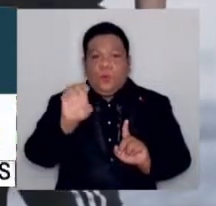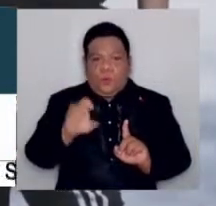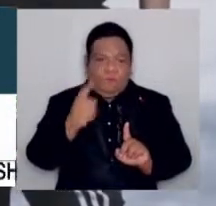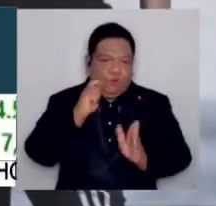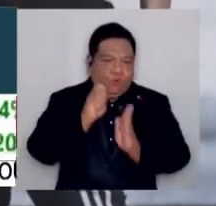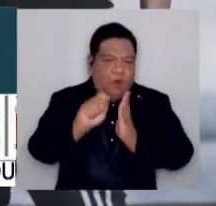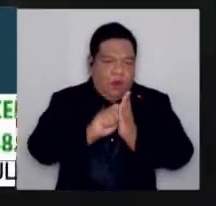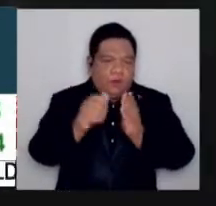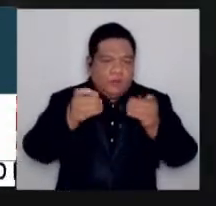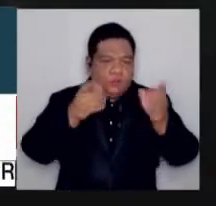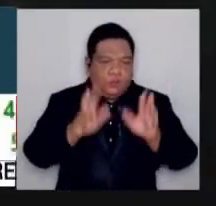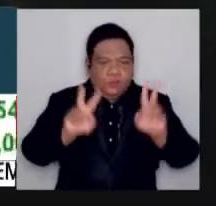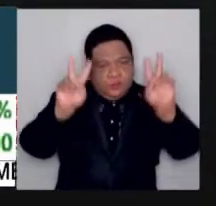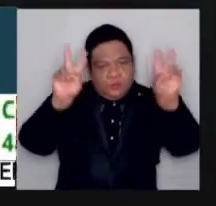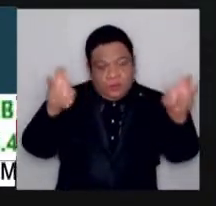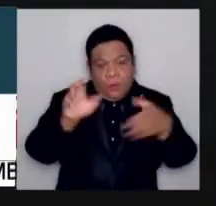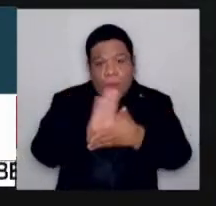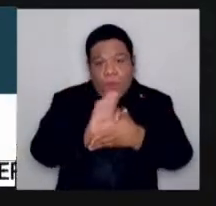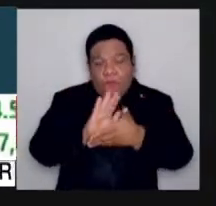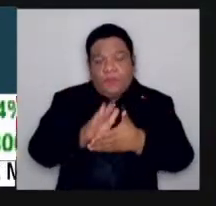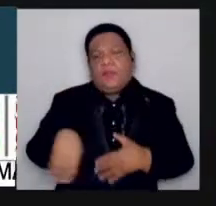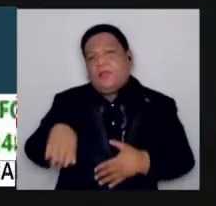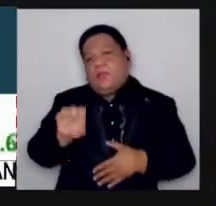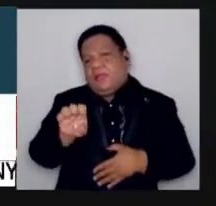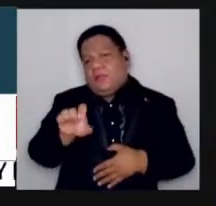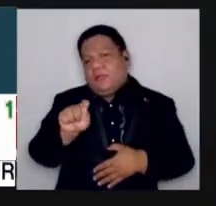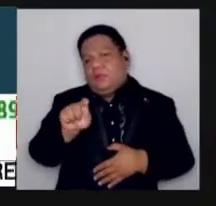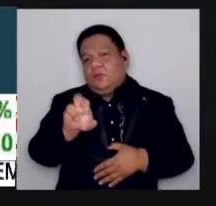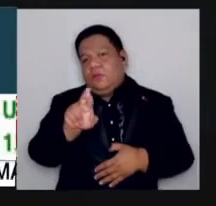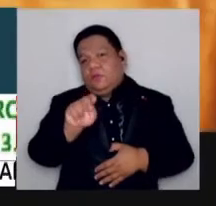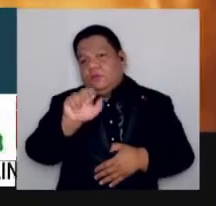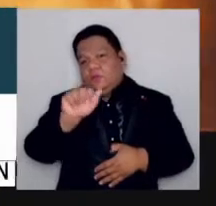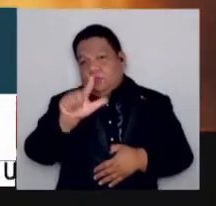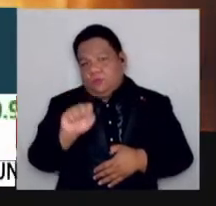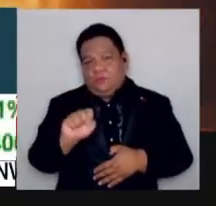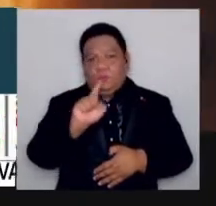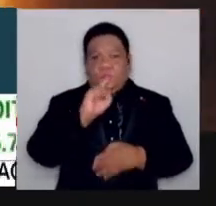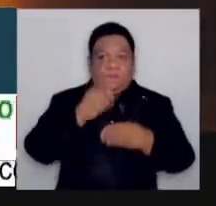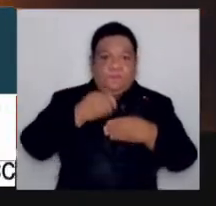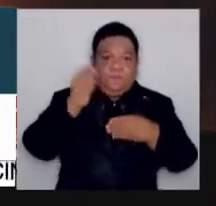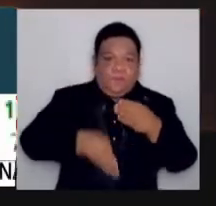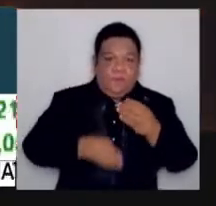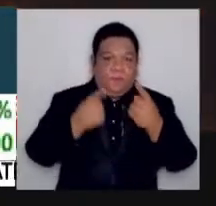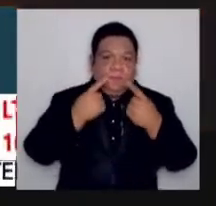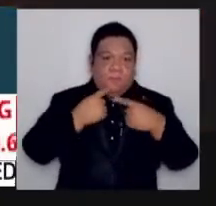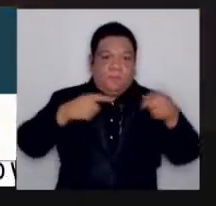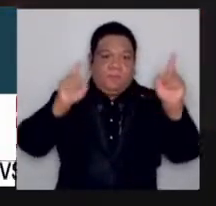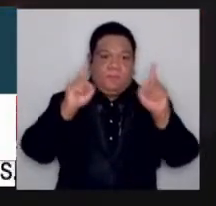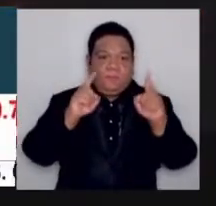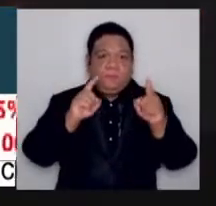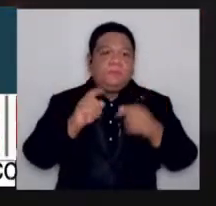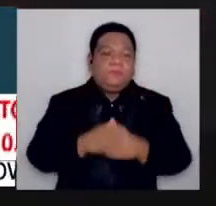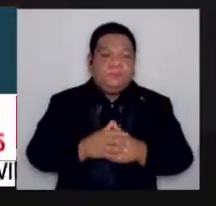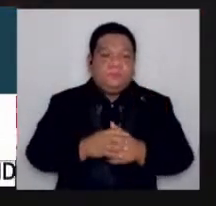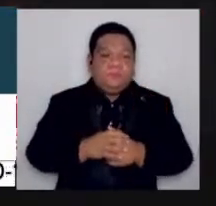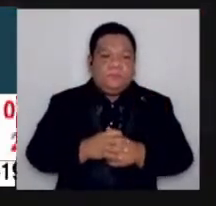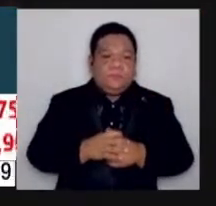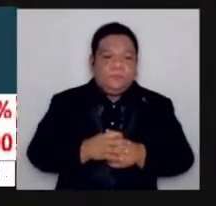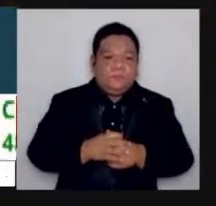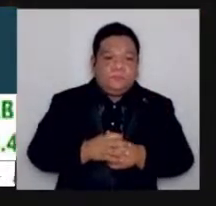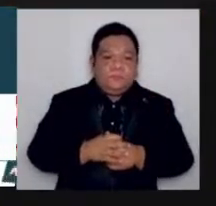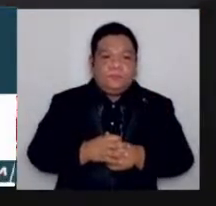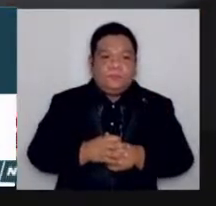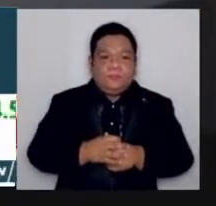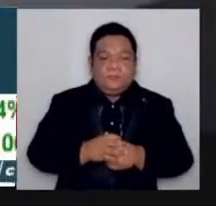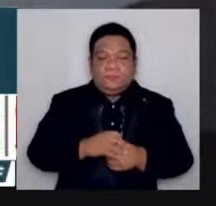Eternals. It might have sounded good on paper, but the final product is a big letdown. We came here 7,000 years ago. Except after